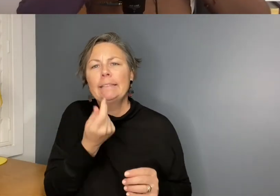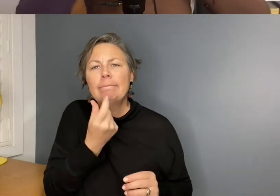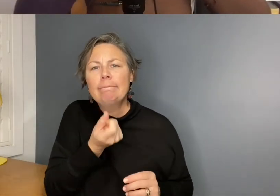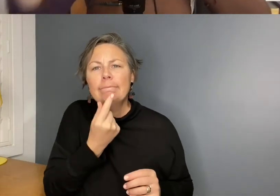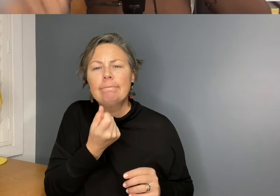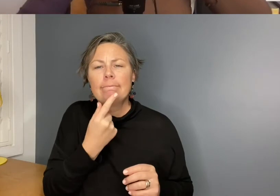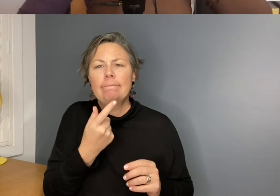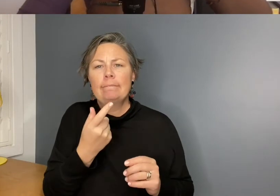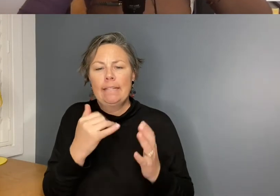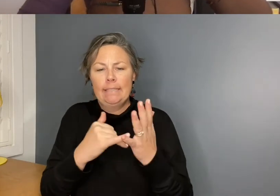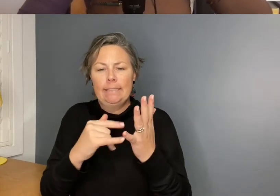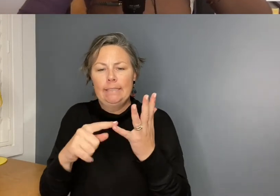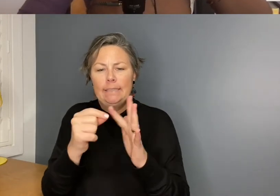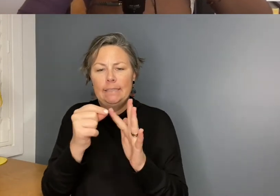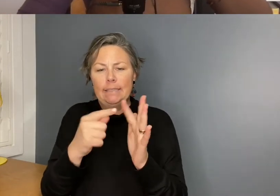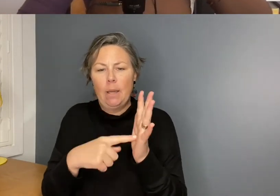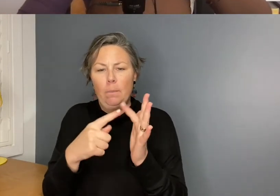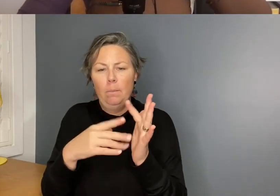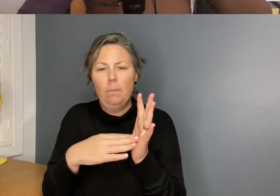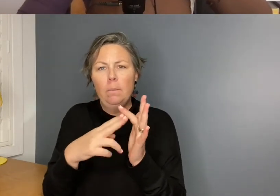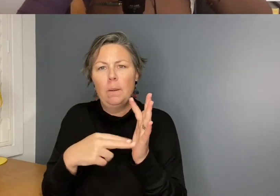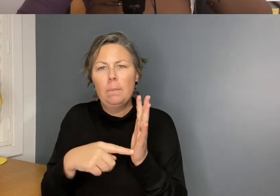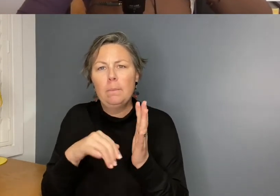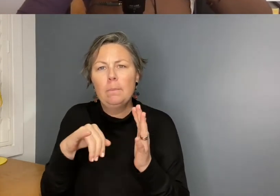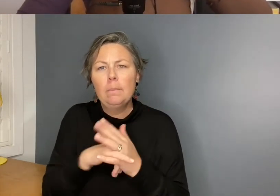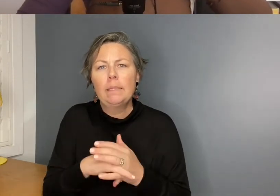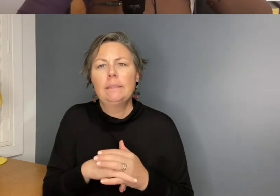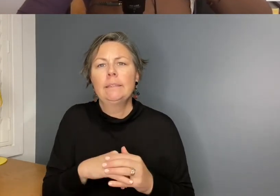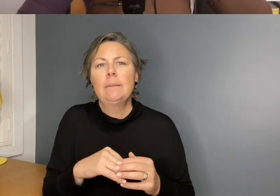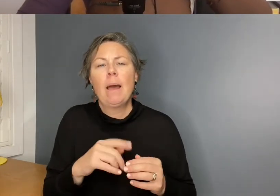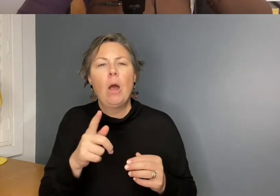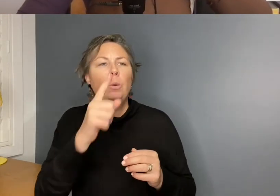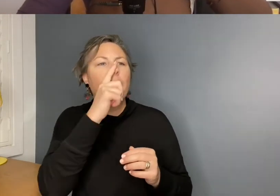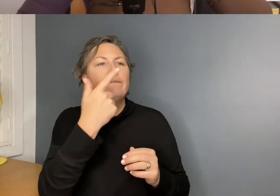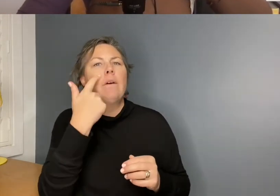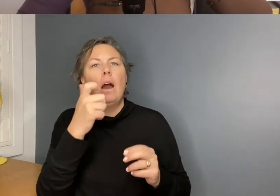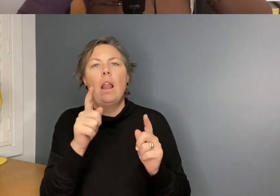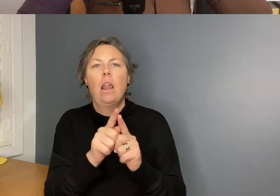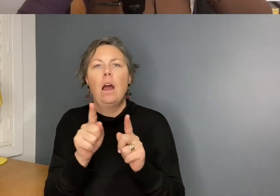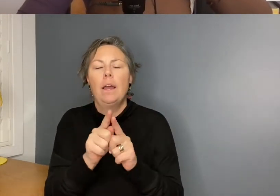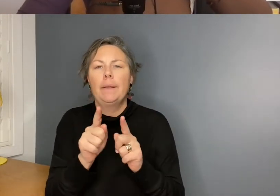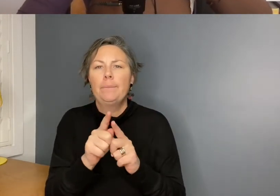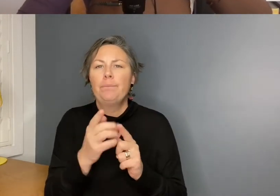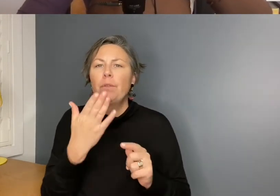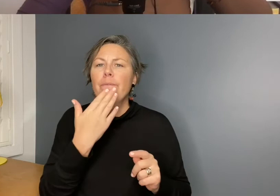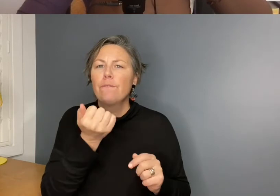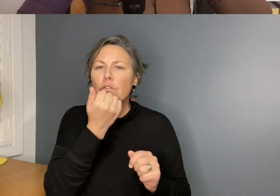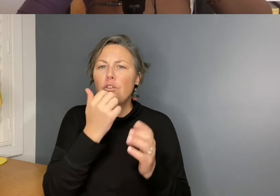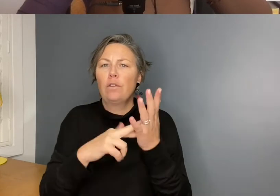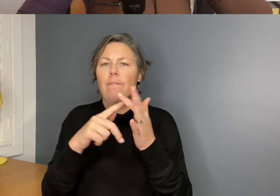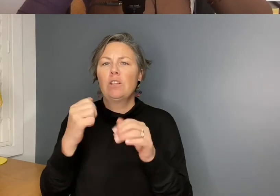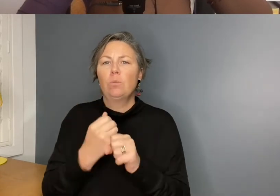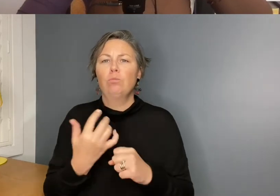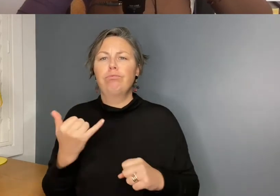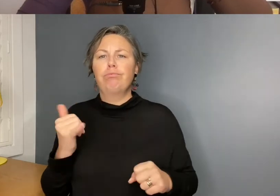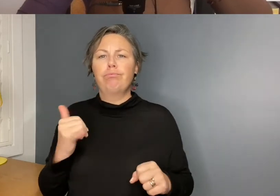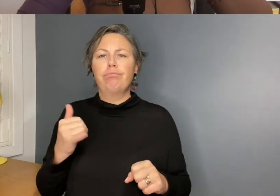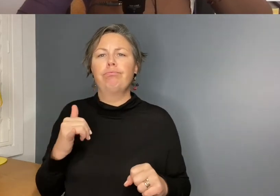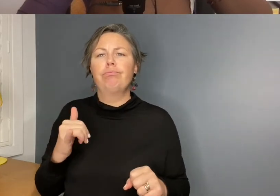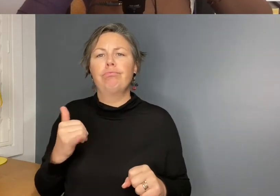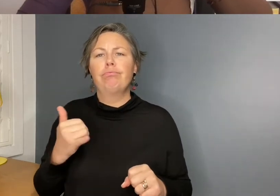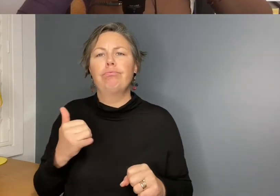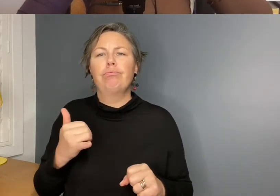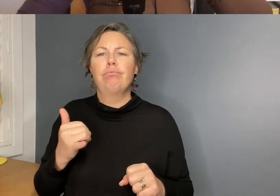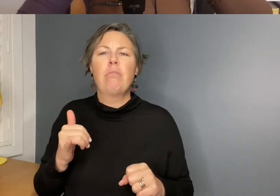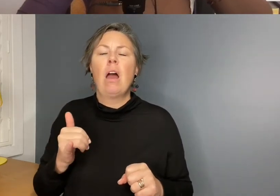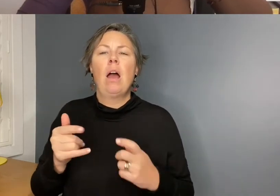can look for a whole food kind of blend of concentrated fruit and vegetable powders